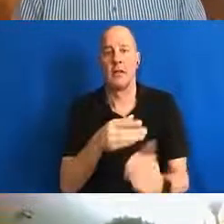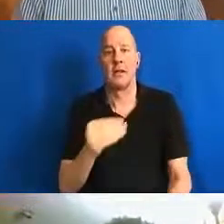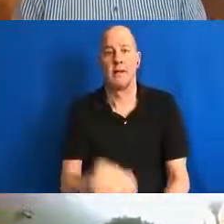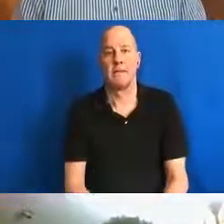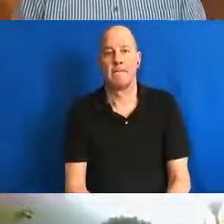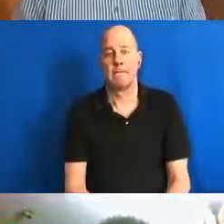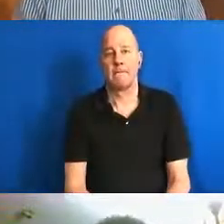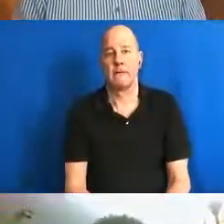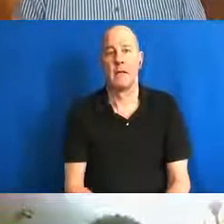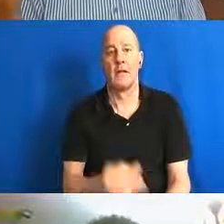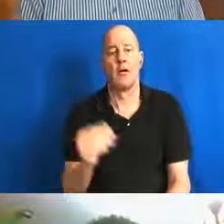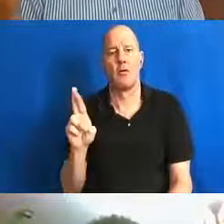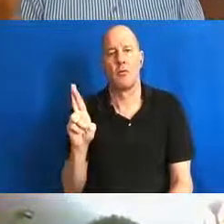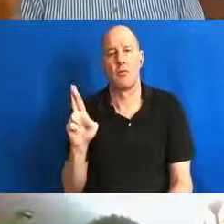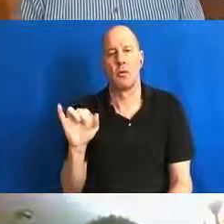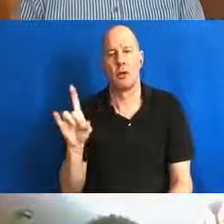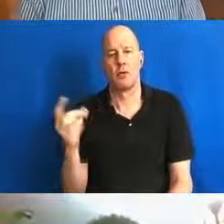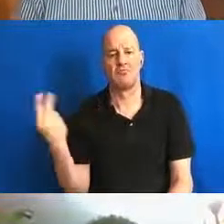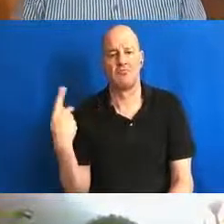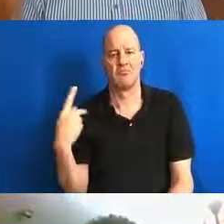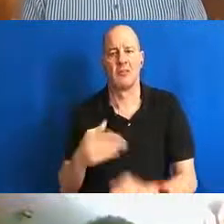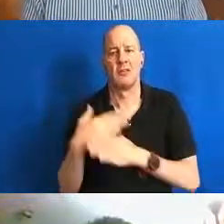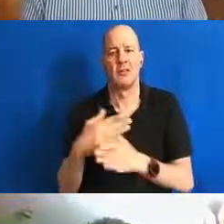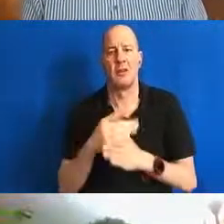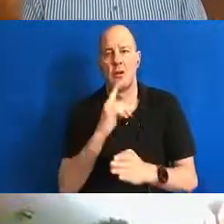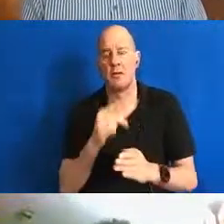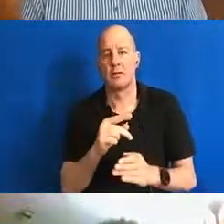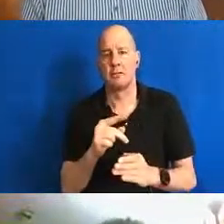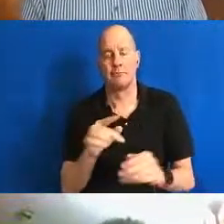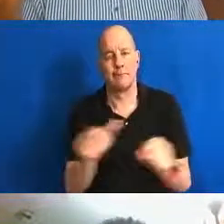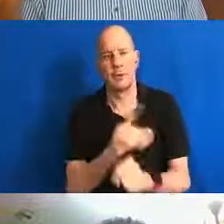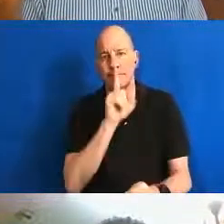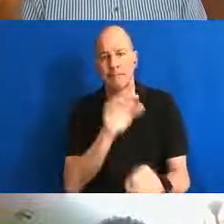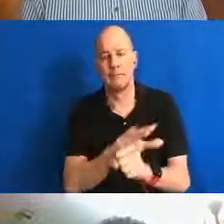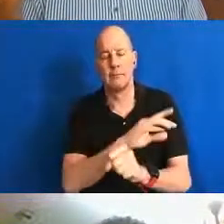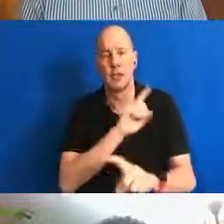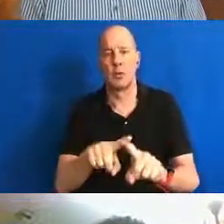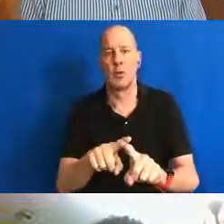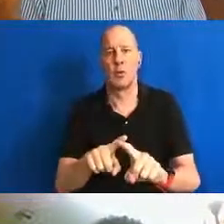think Ricardo and I share that deep commitment to